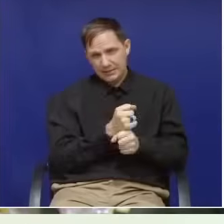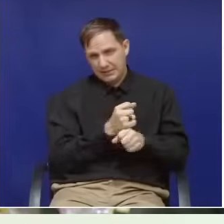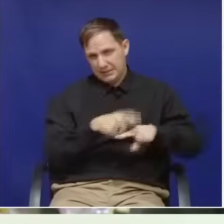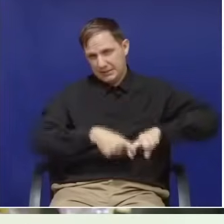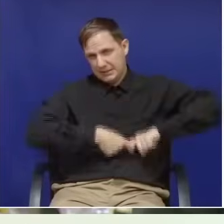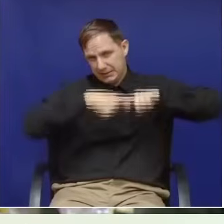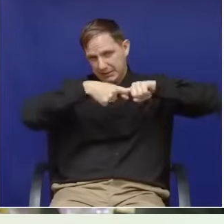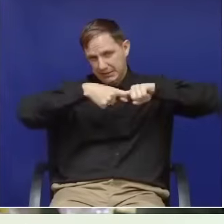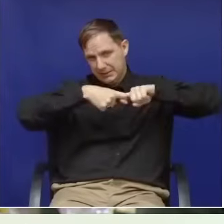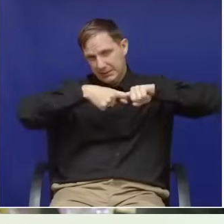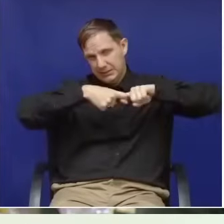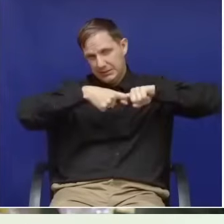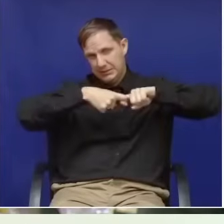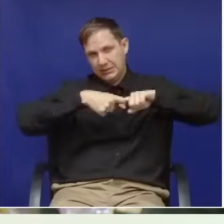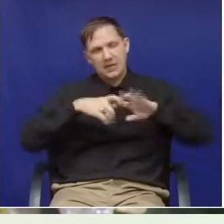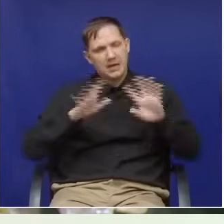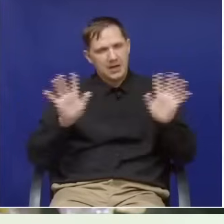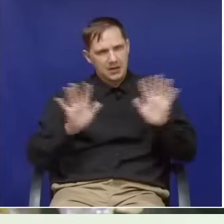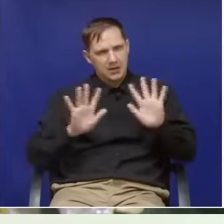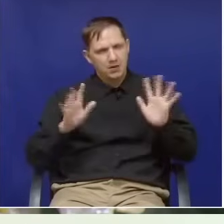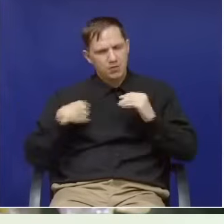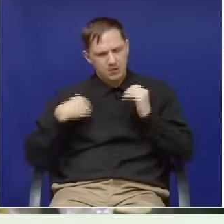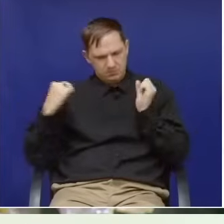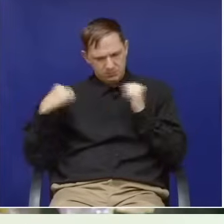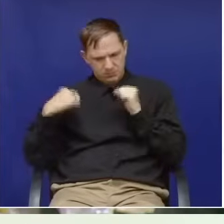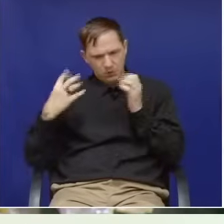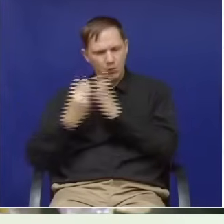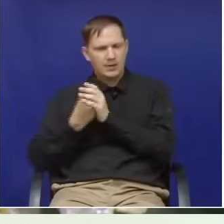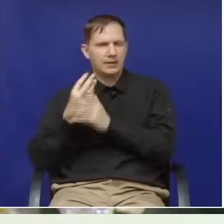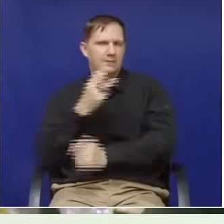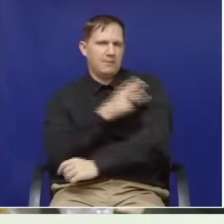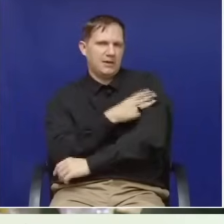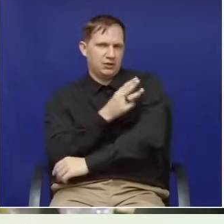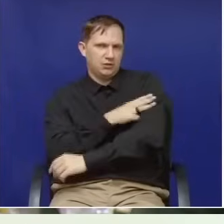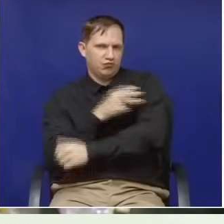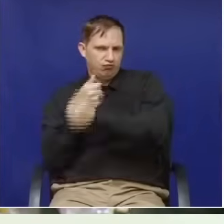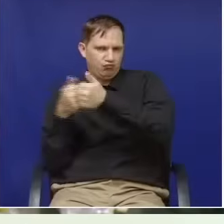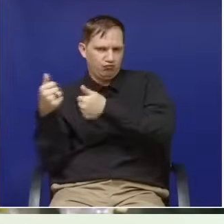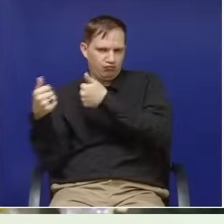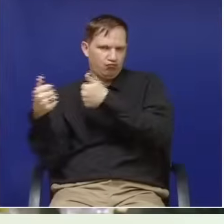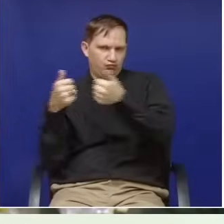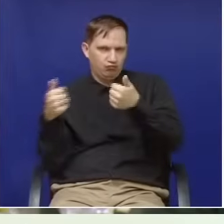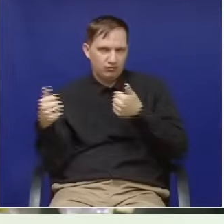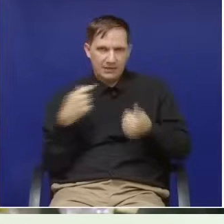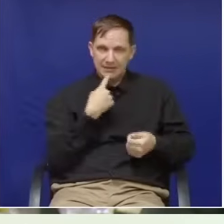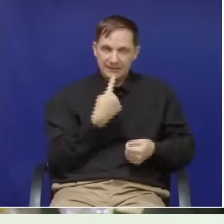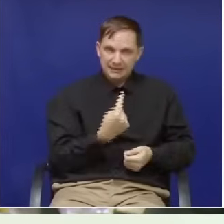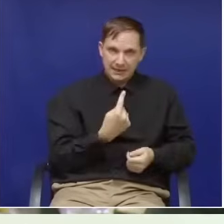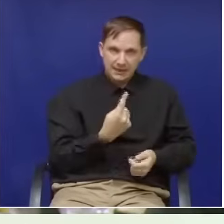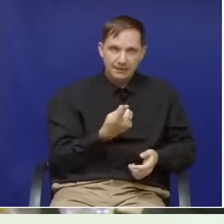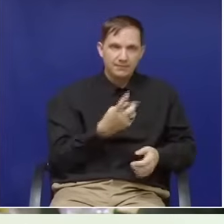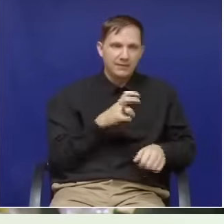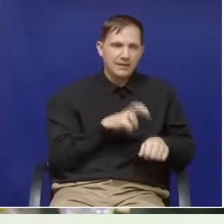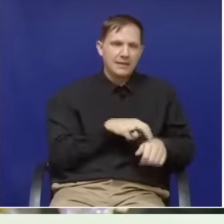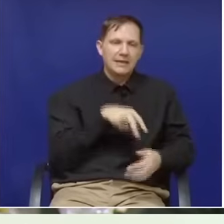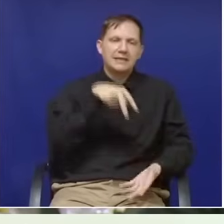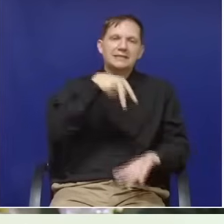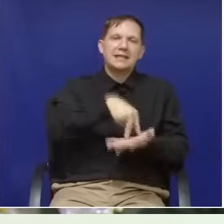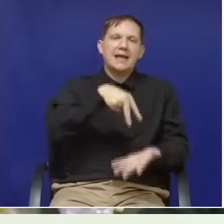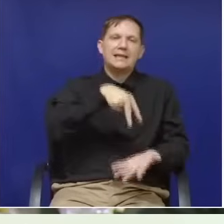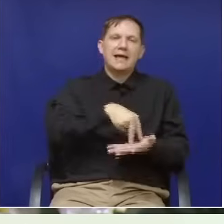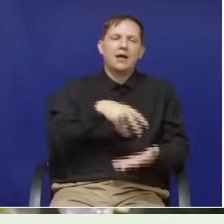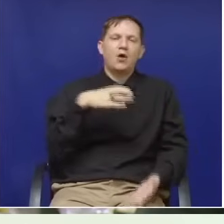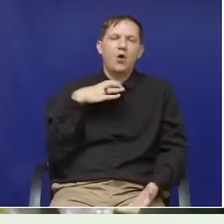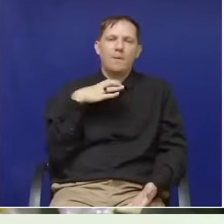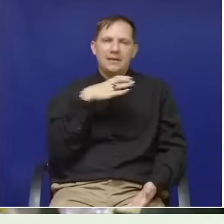have agreed together with management that there is a need for SAPS to have a standing committee that